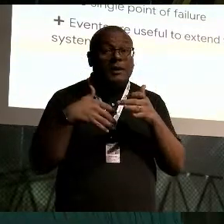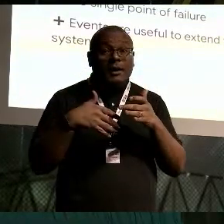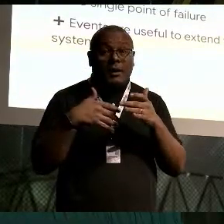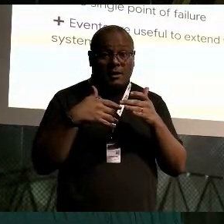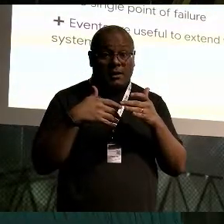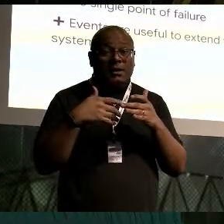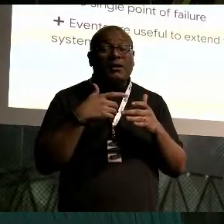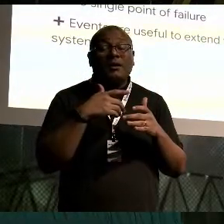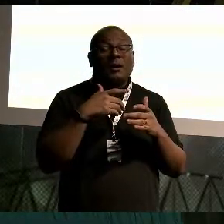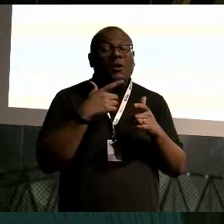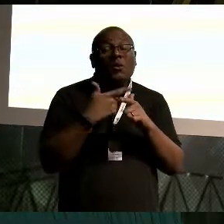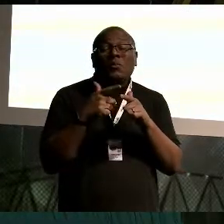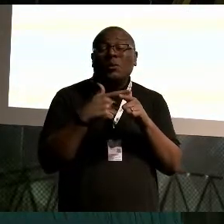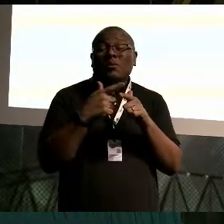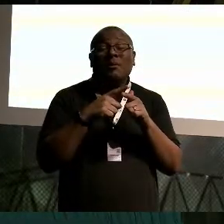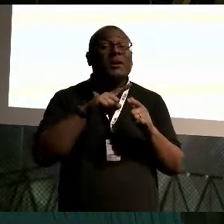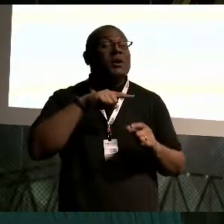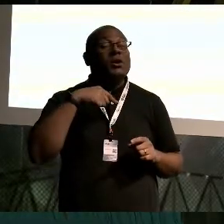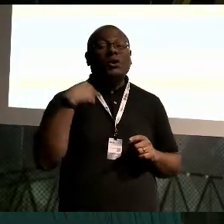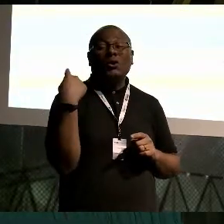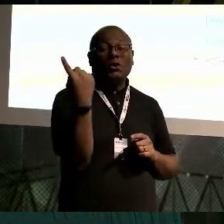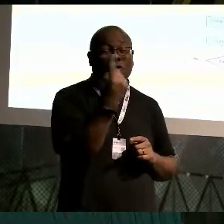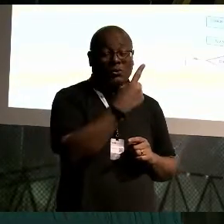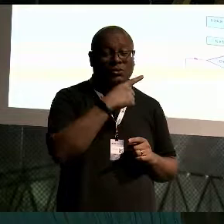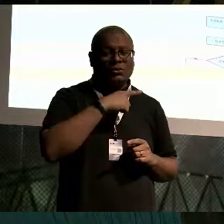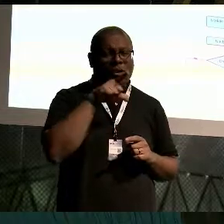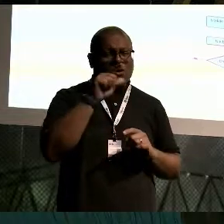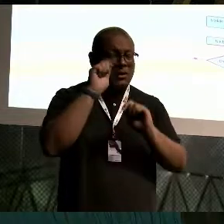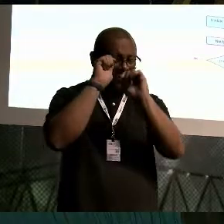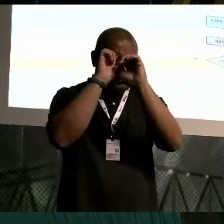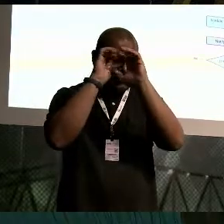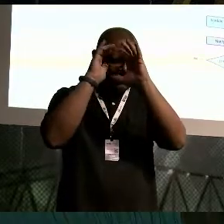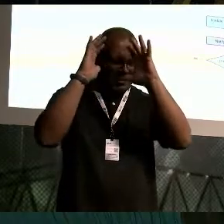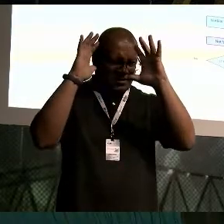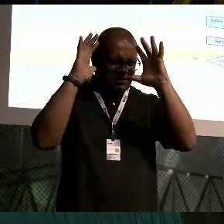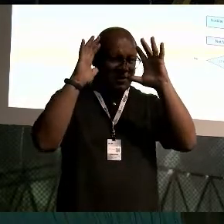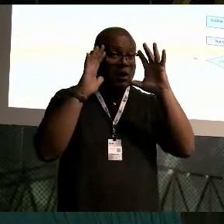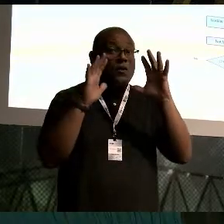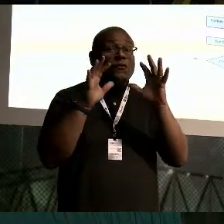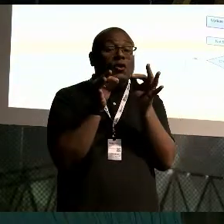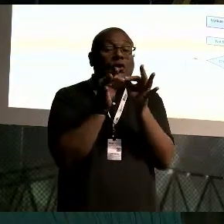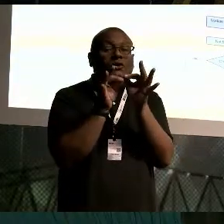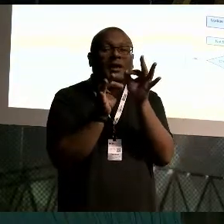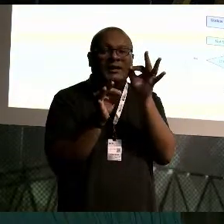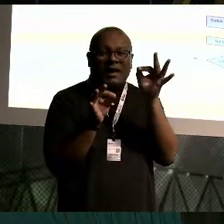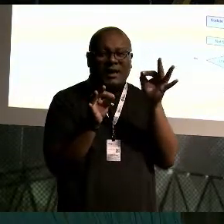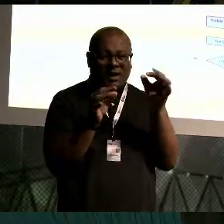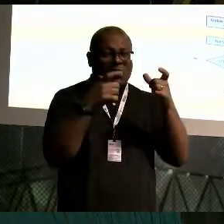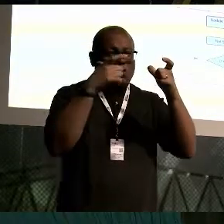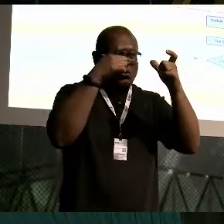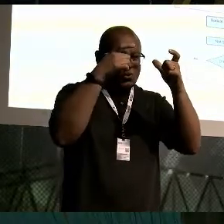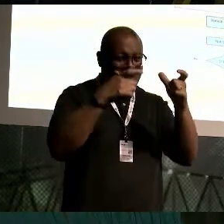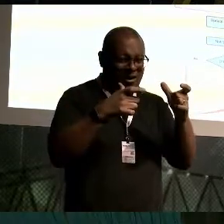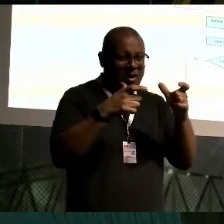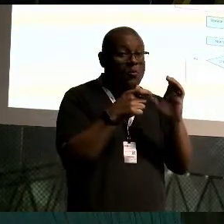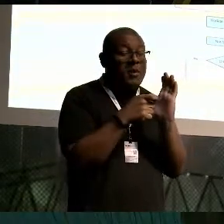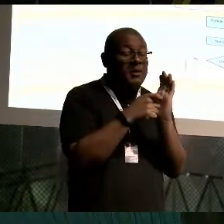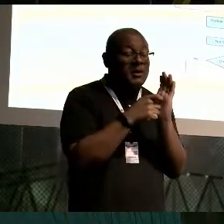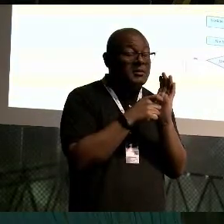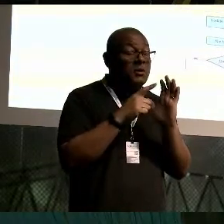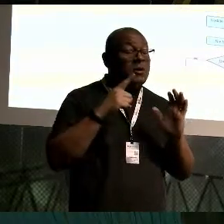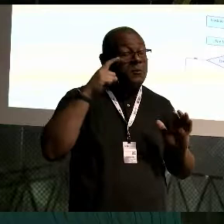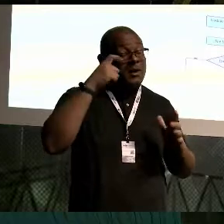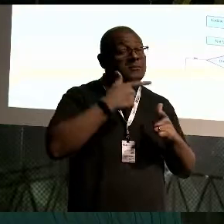all your problems. And if you imagine a more complex scenario, for example, in an e-commerce application,